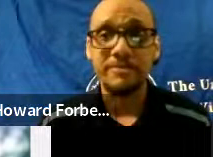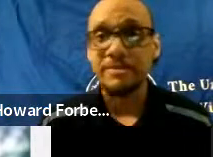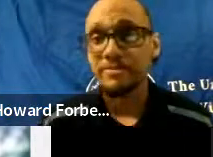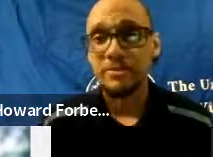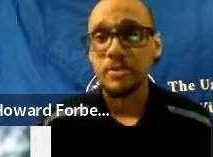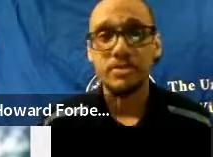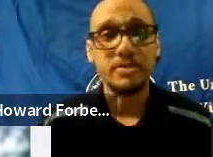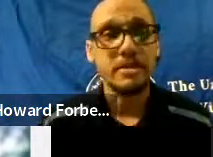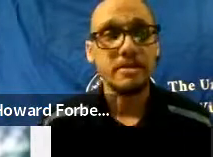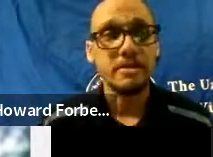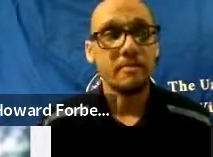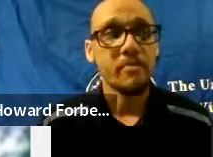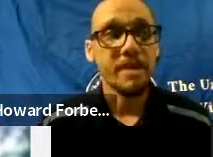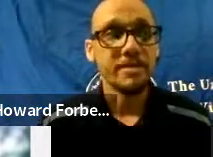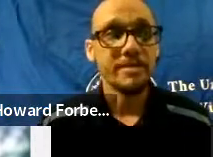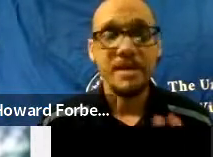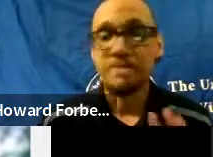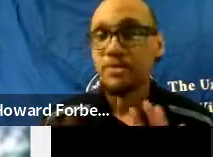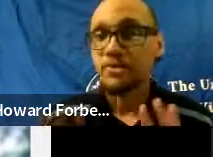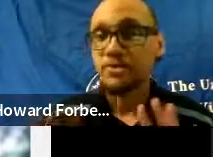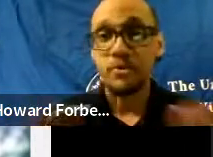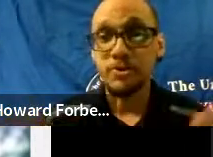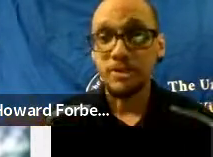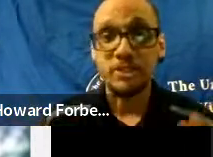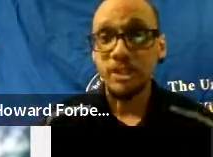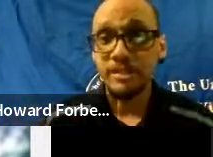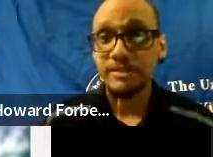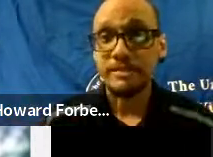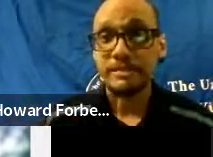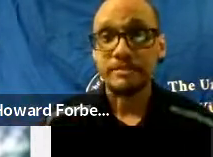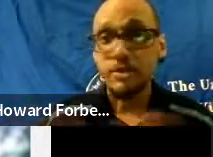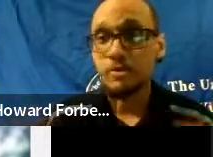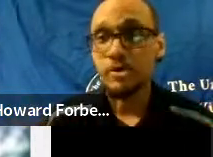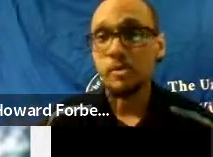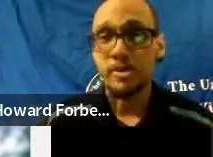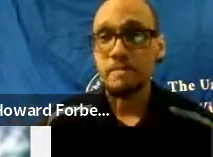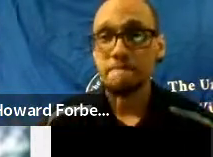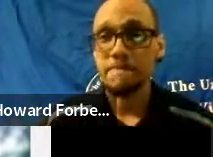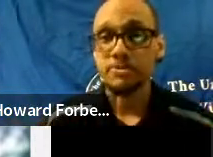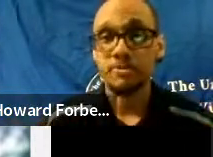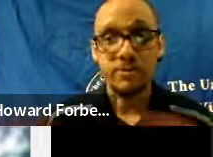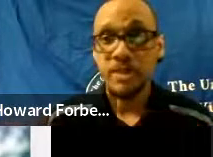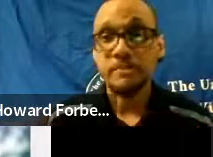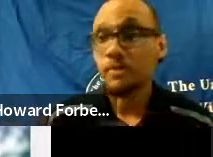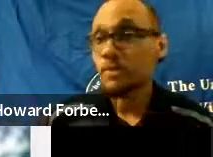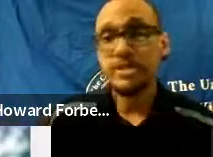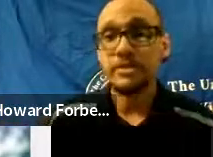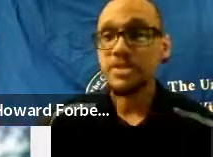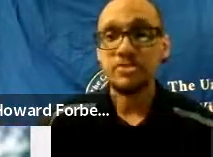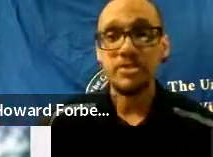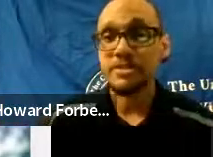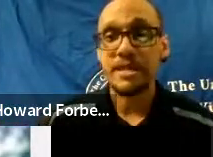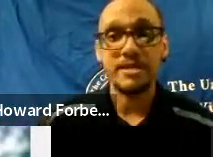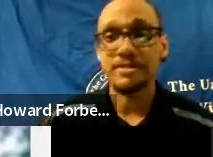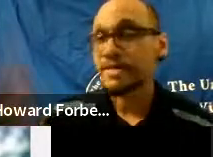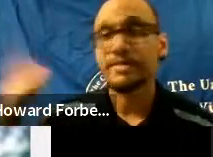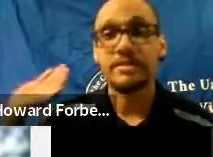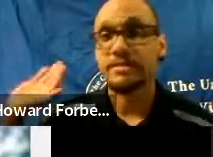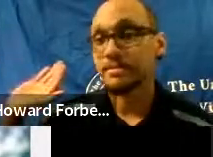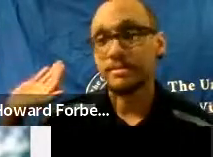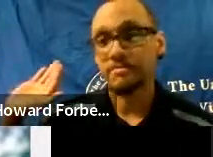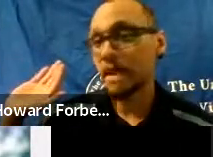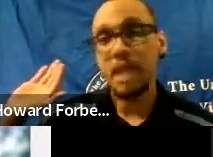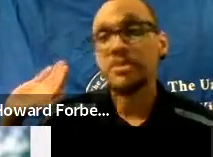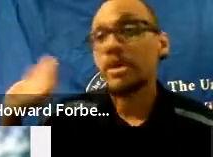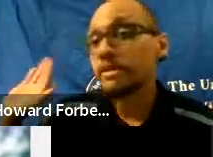for a lot of individuals, by the time those doors are shut, they don't reopen. So for some people, once they lose interest in science,